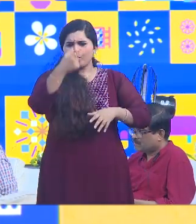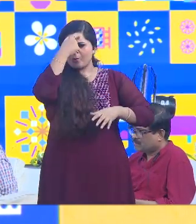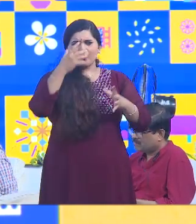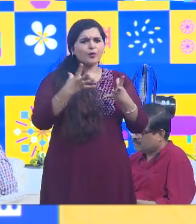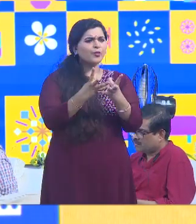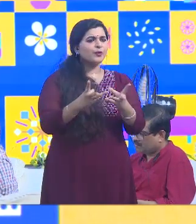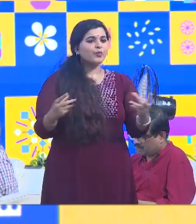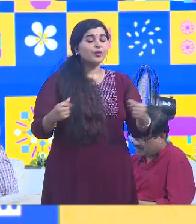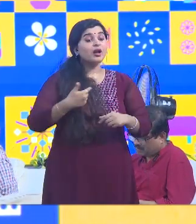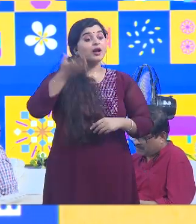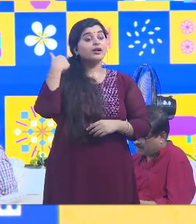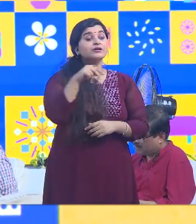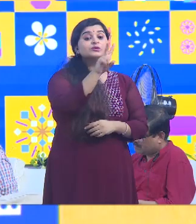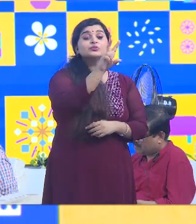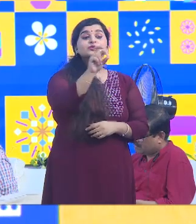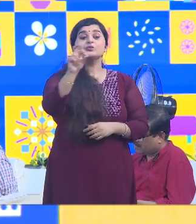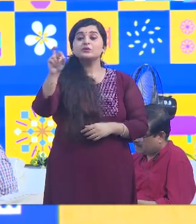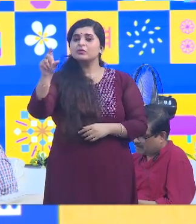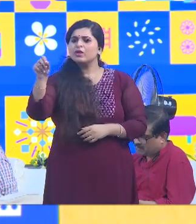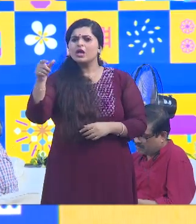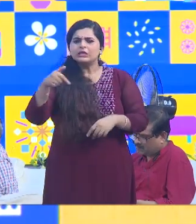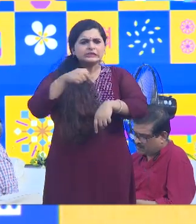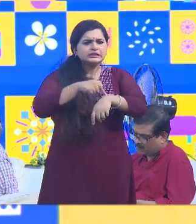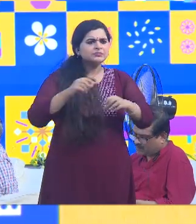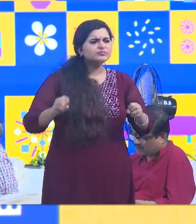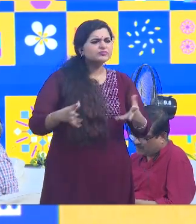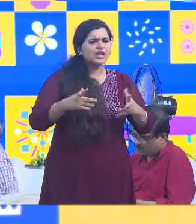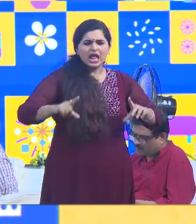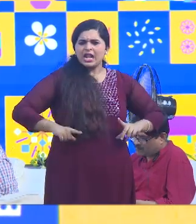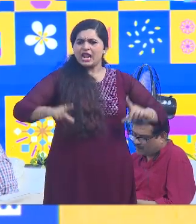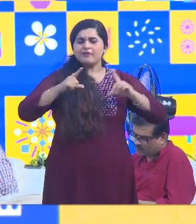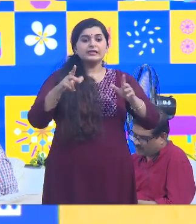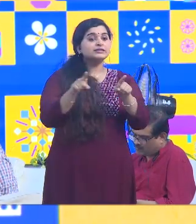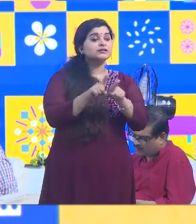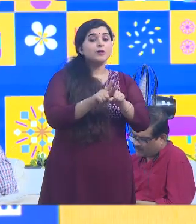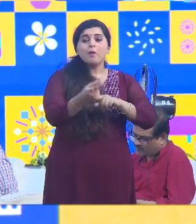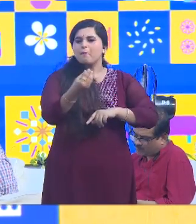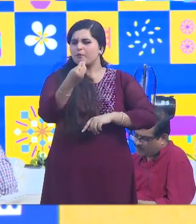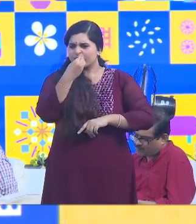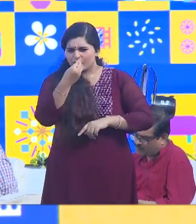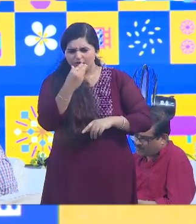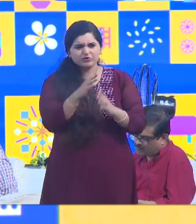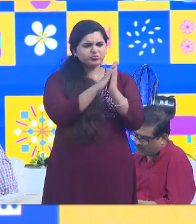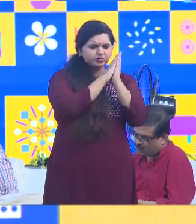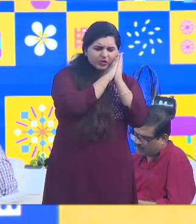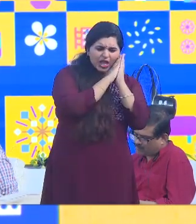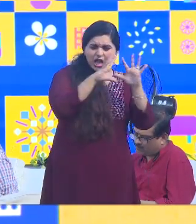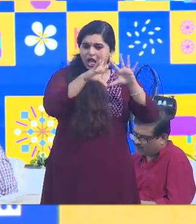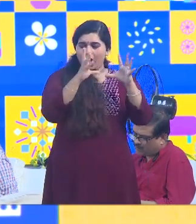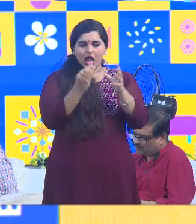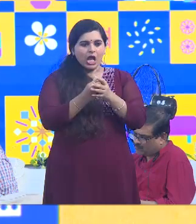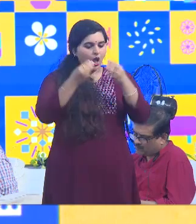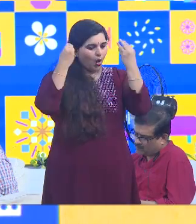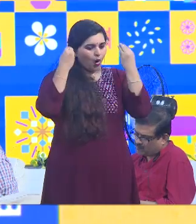2000 onwards, the burden of the lifestyle diseases, the re-emergence of the communicable diseases, the health problems of the elderly,